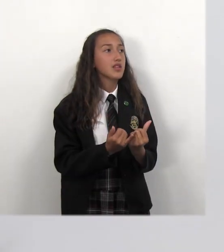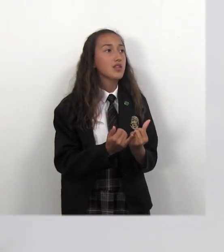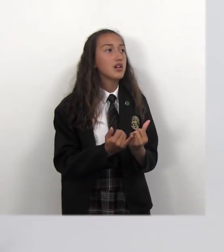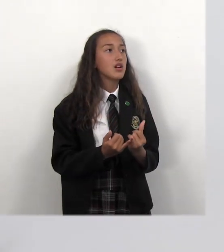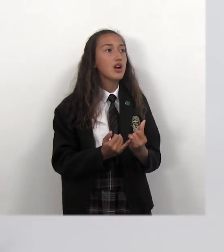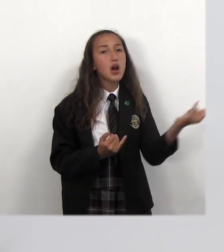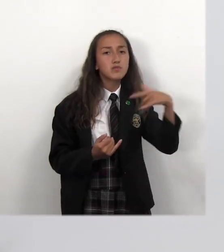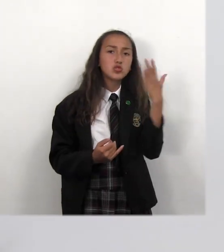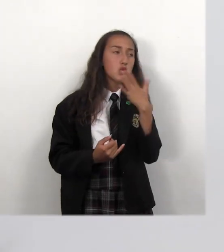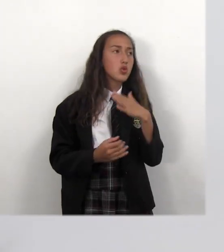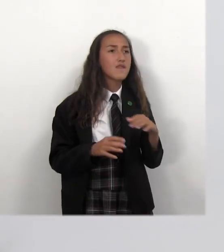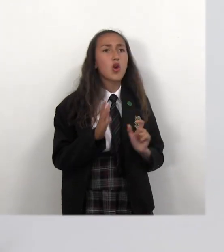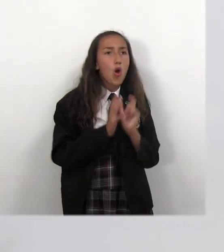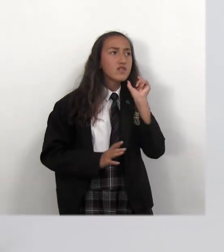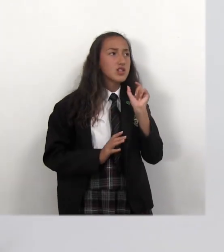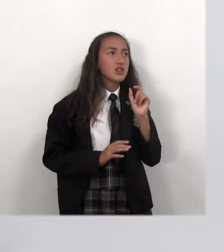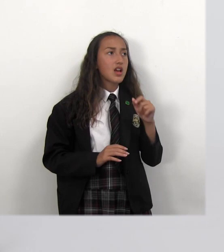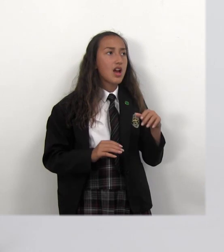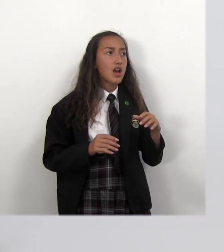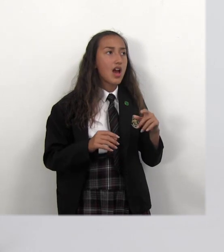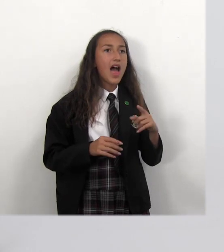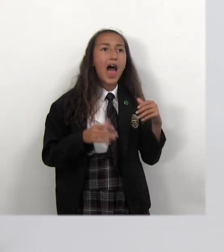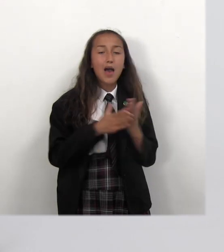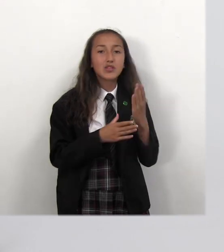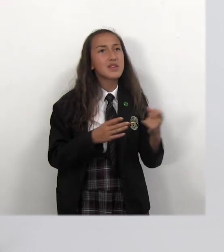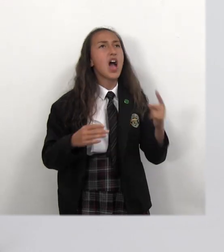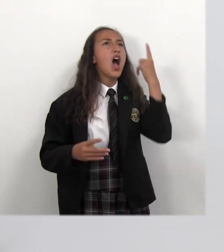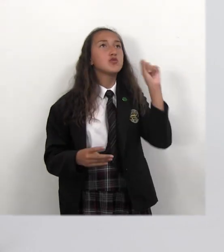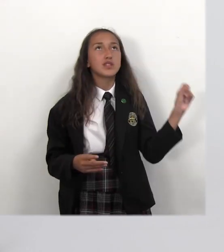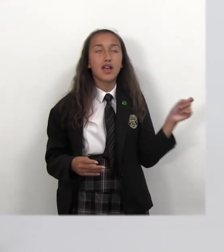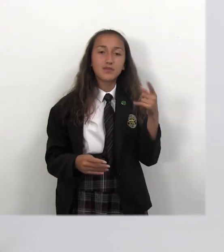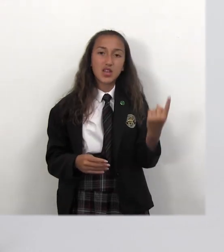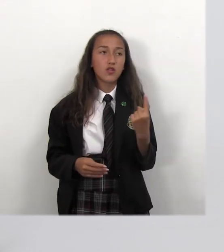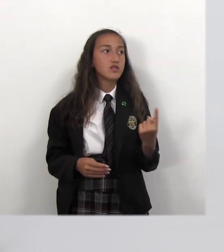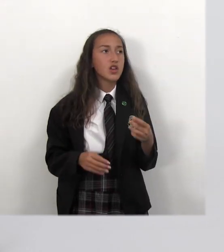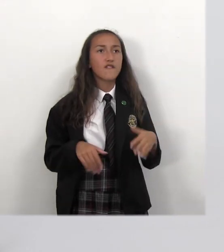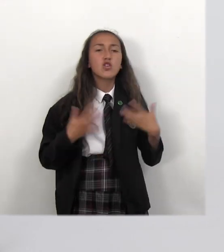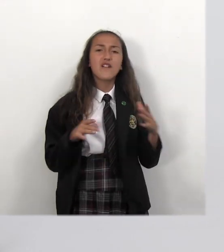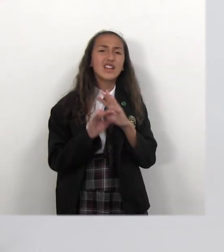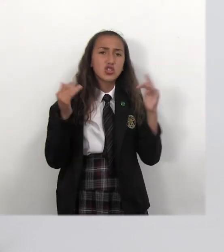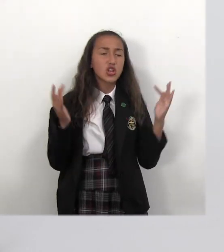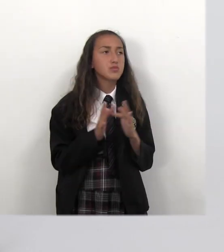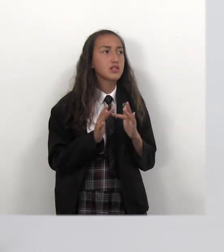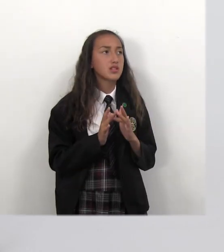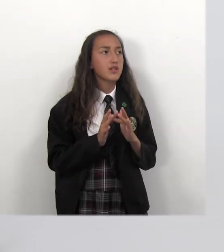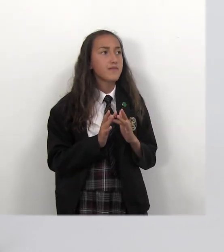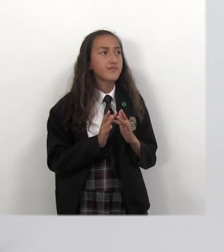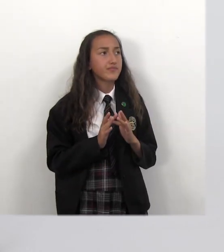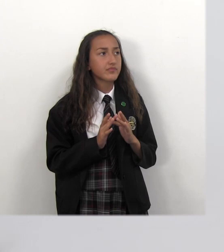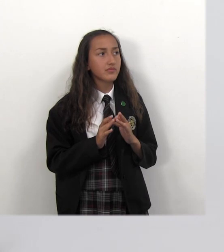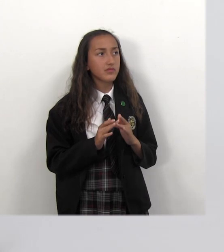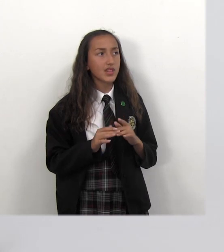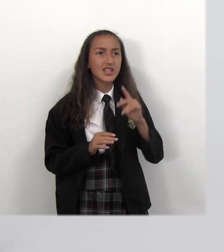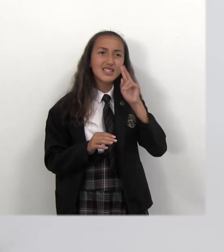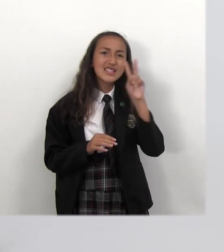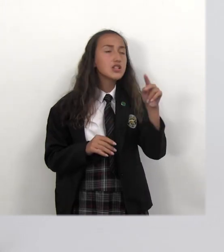to school and feel confident and happy to be 100% themselves, free of any judgment, in a community where each child is seen